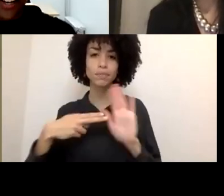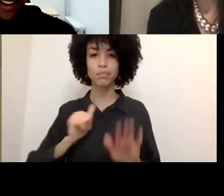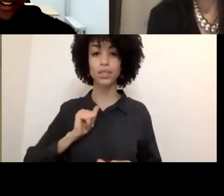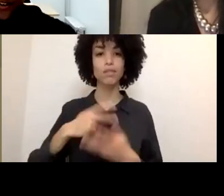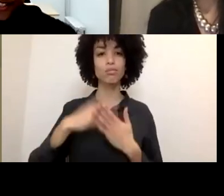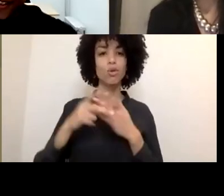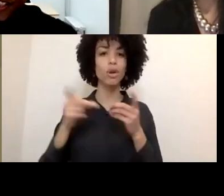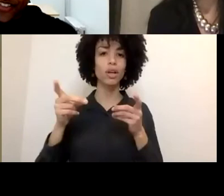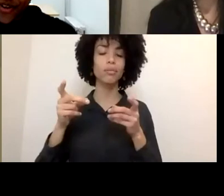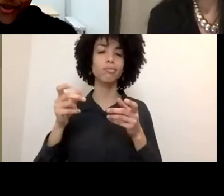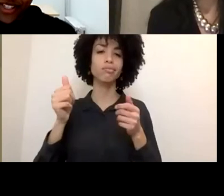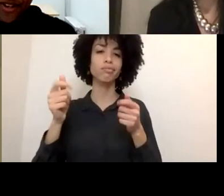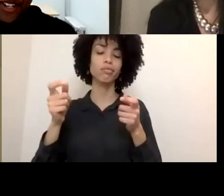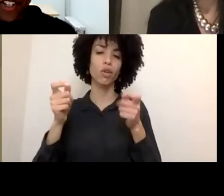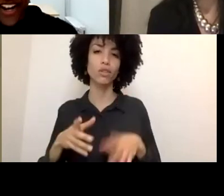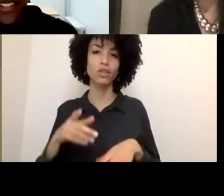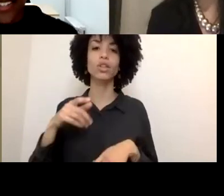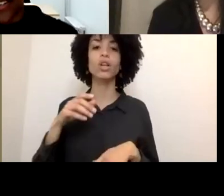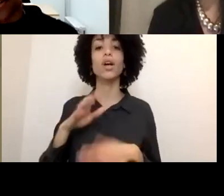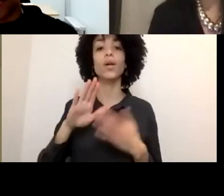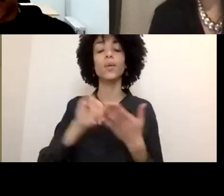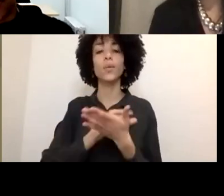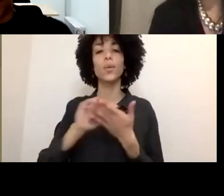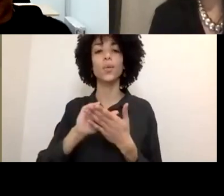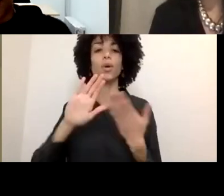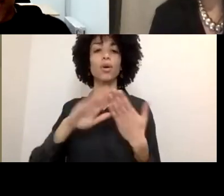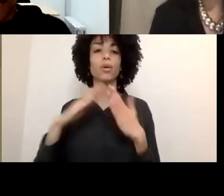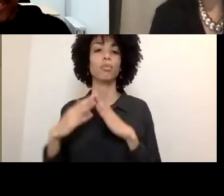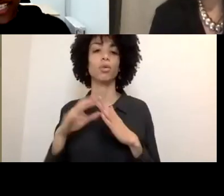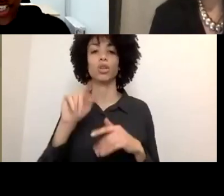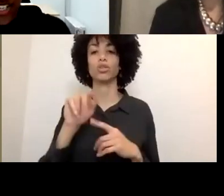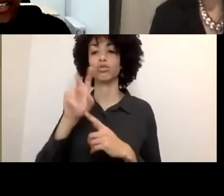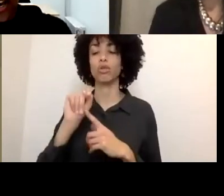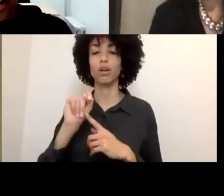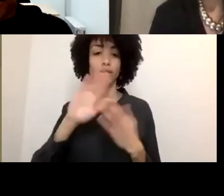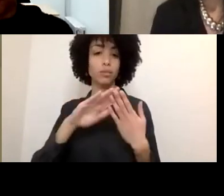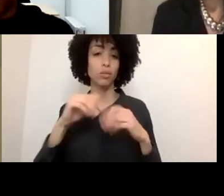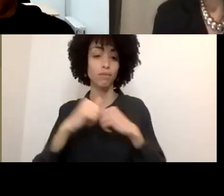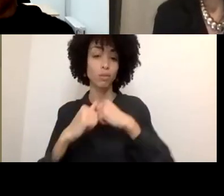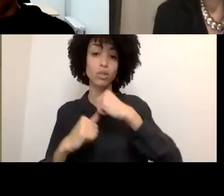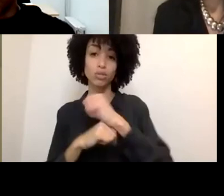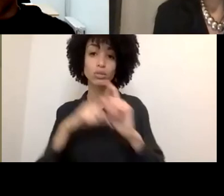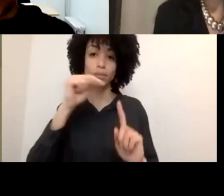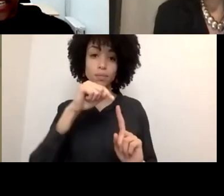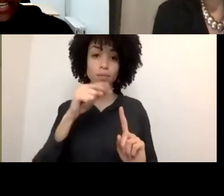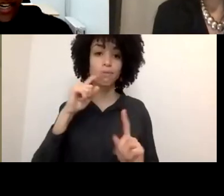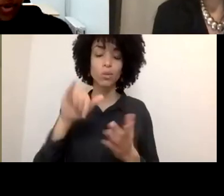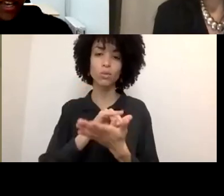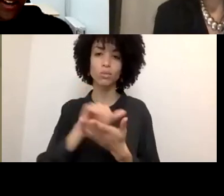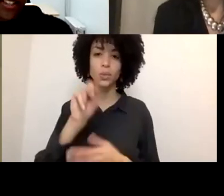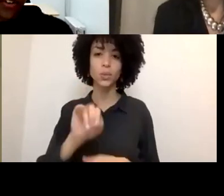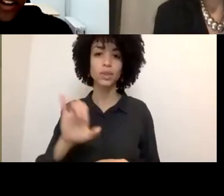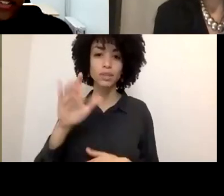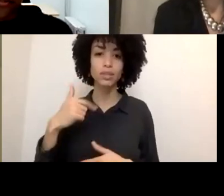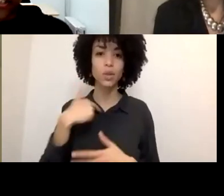officer for arts and culture at the New York Community Trust. The New York Community Trust is a community foundation for New York City, and we